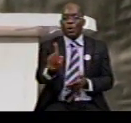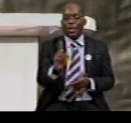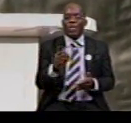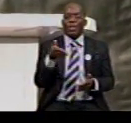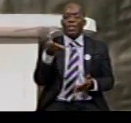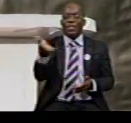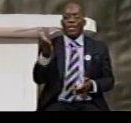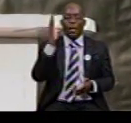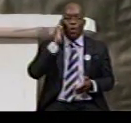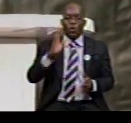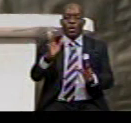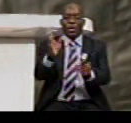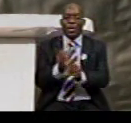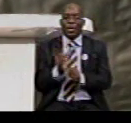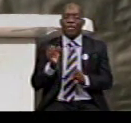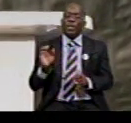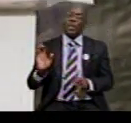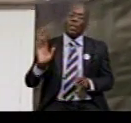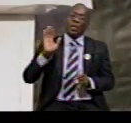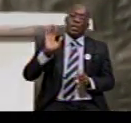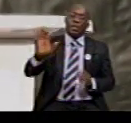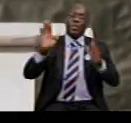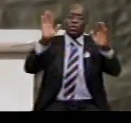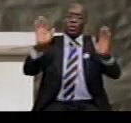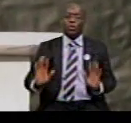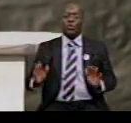tonight. Who is that person?